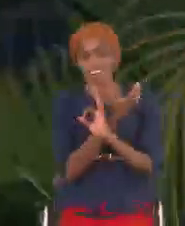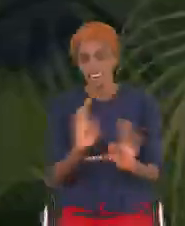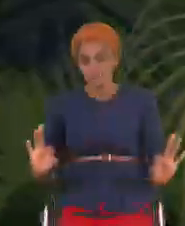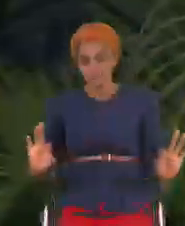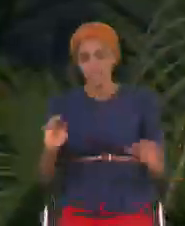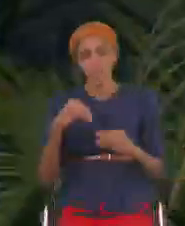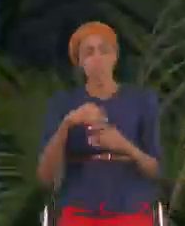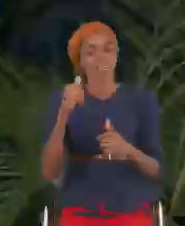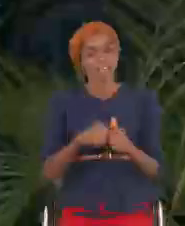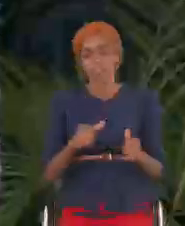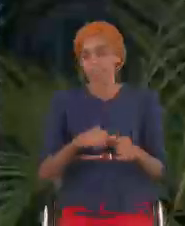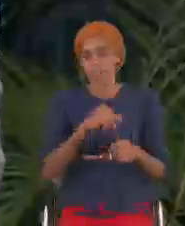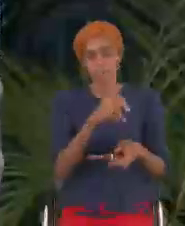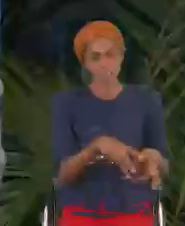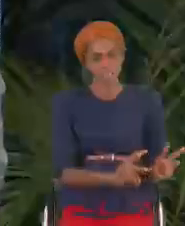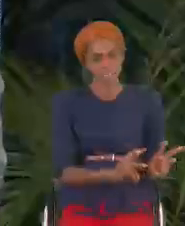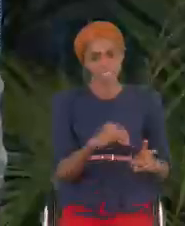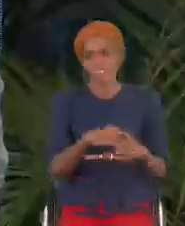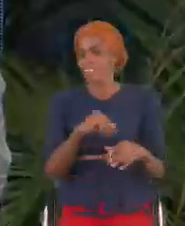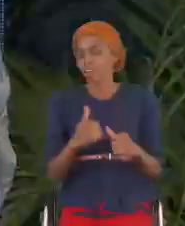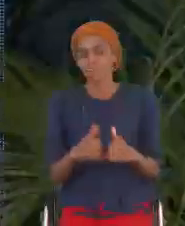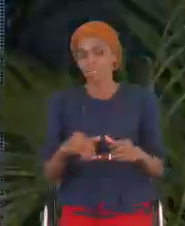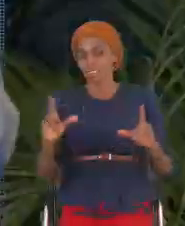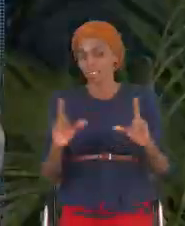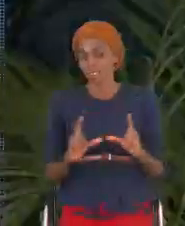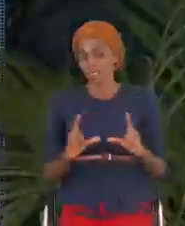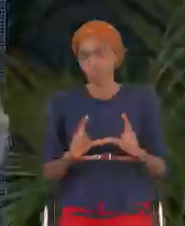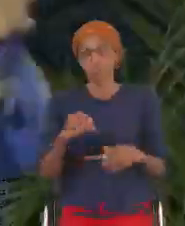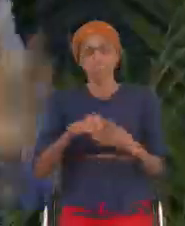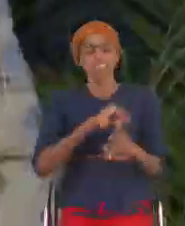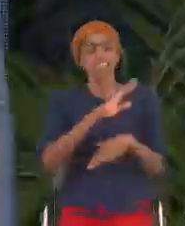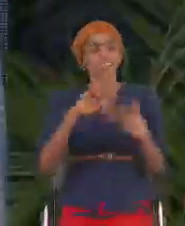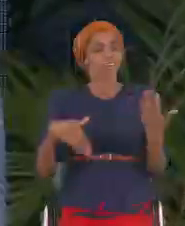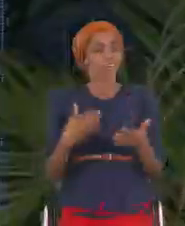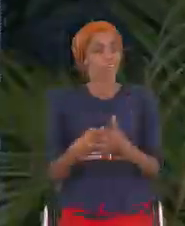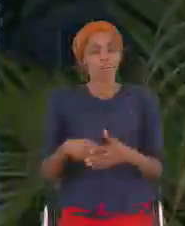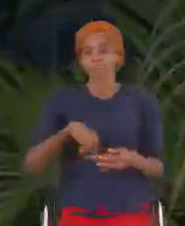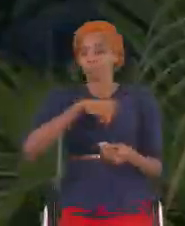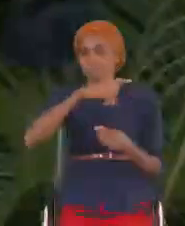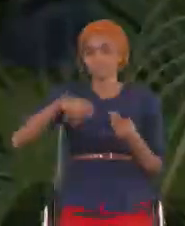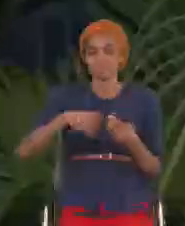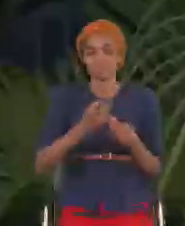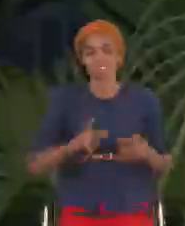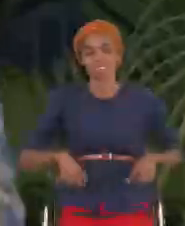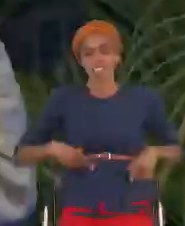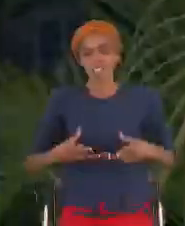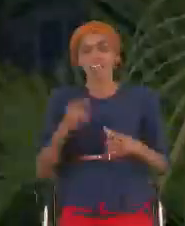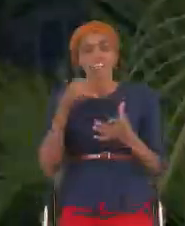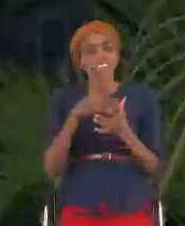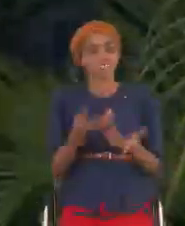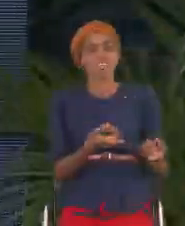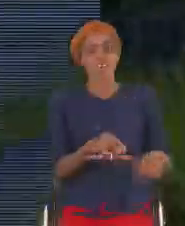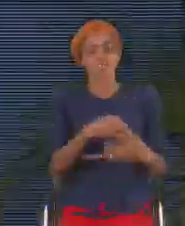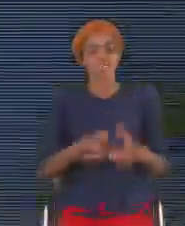every form, every shape, in all its ramification, will happen in your